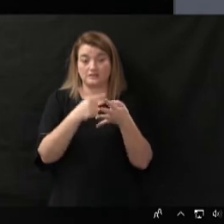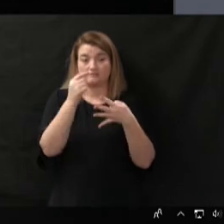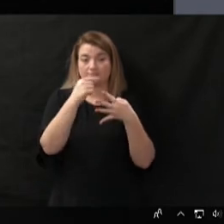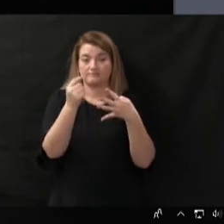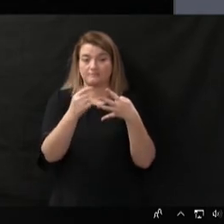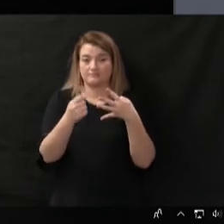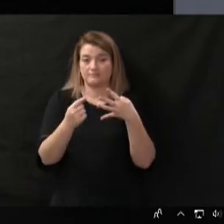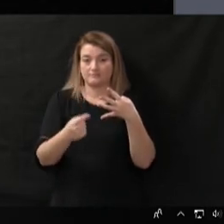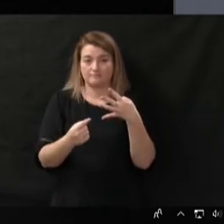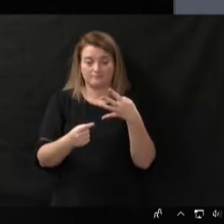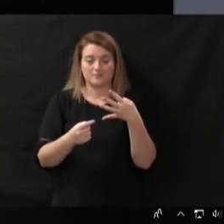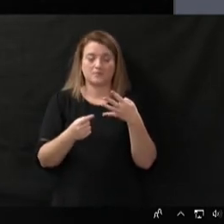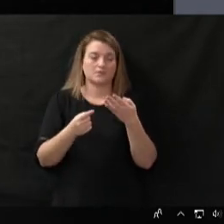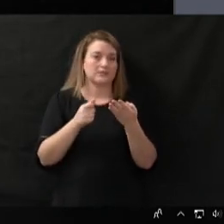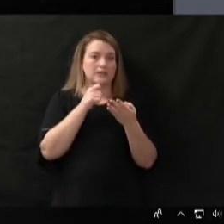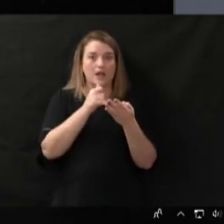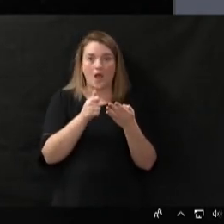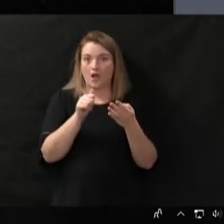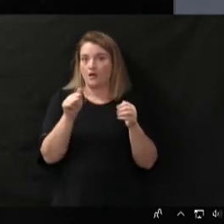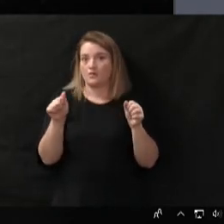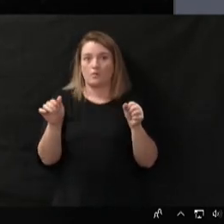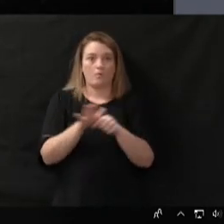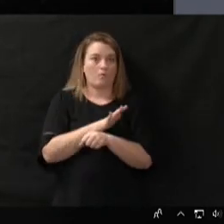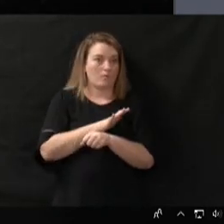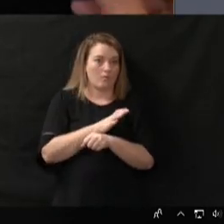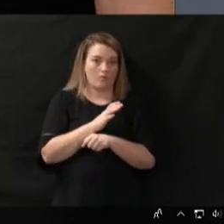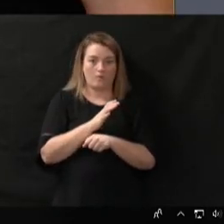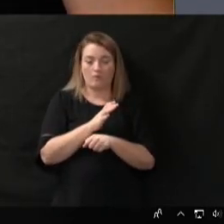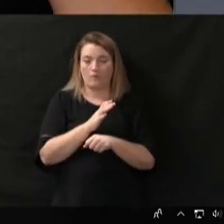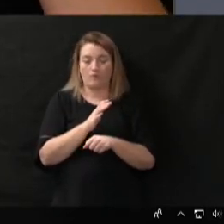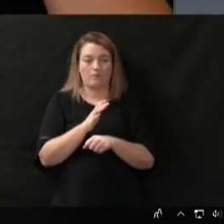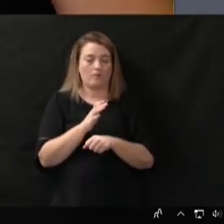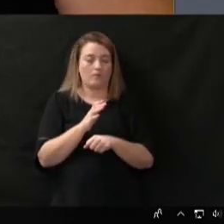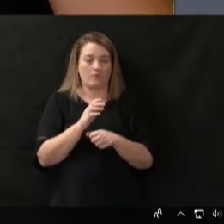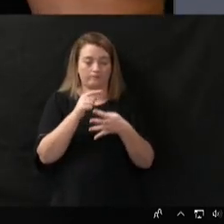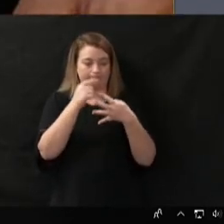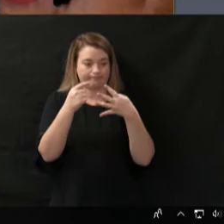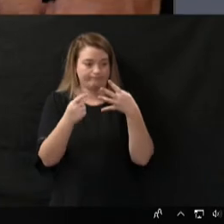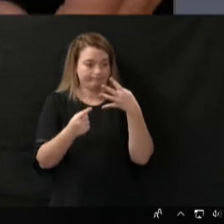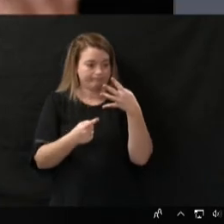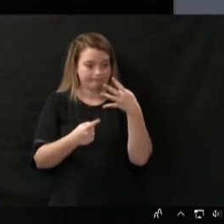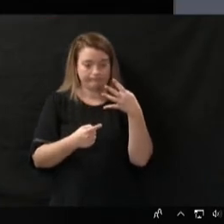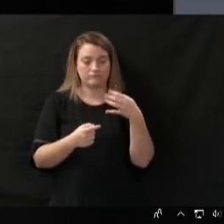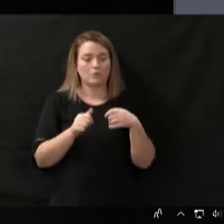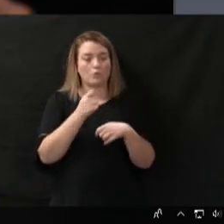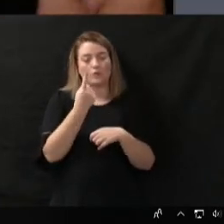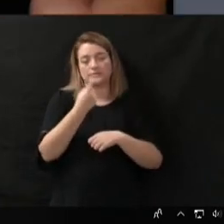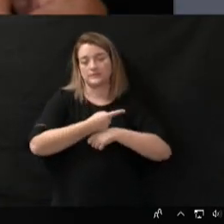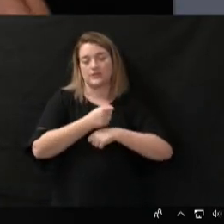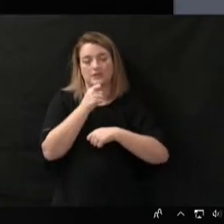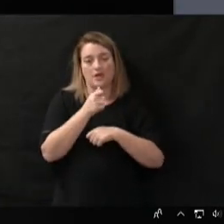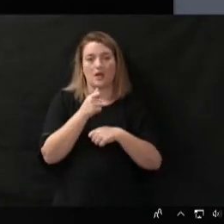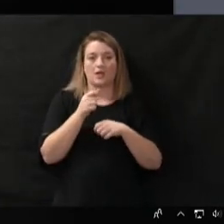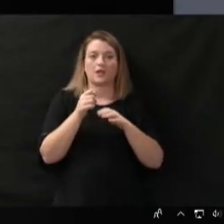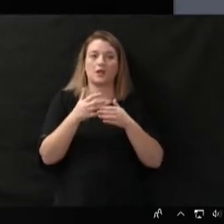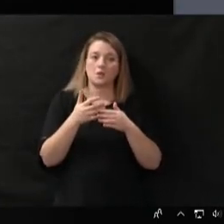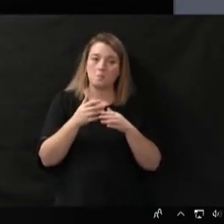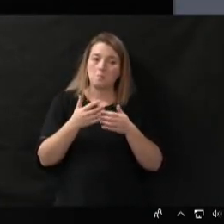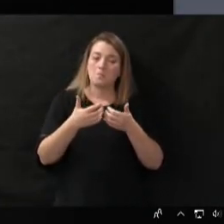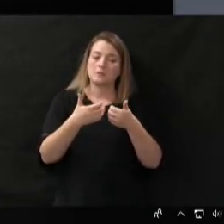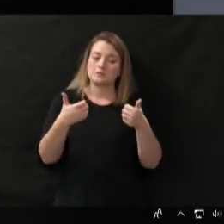it out so they don't get too confused. And then I would say, and they know this very well,